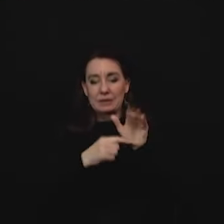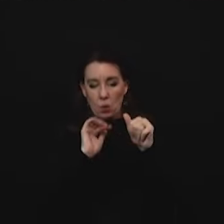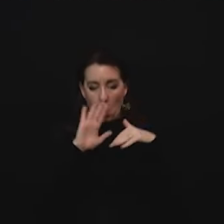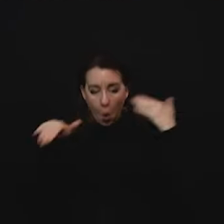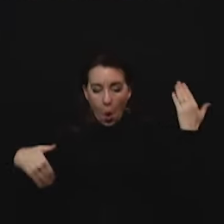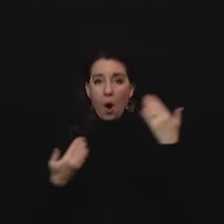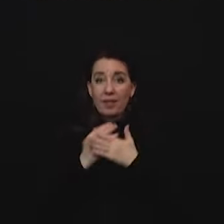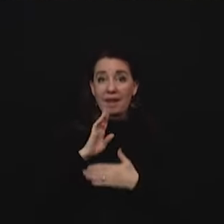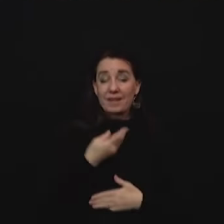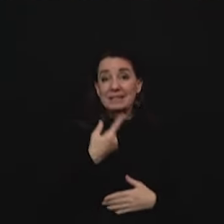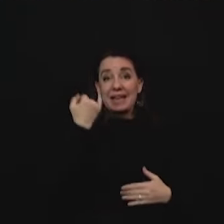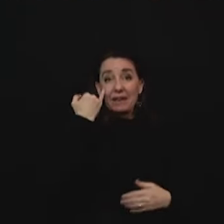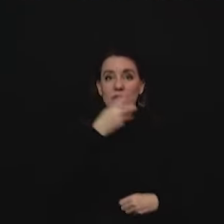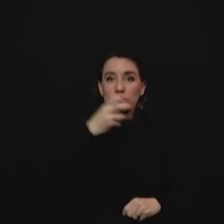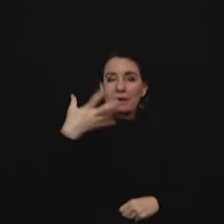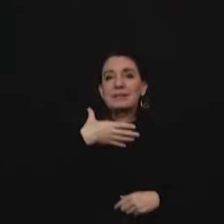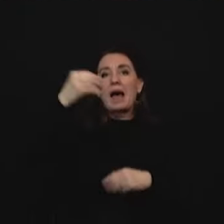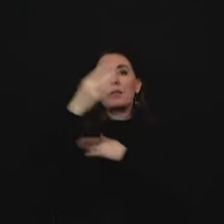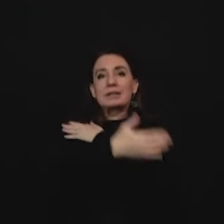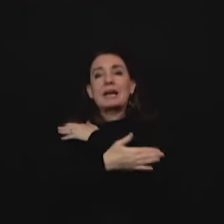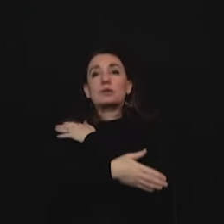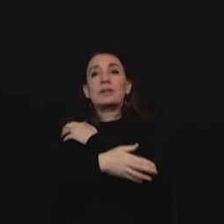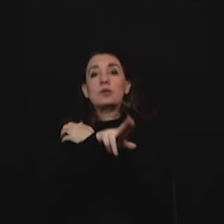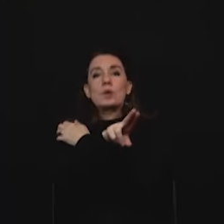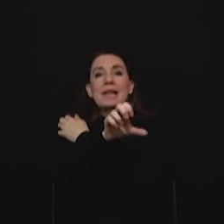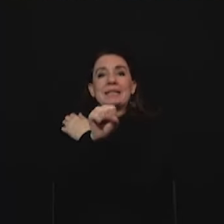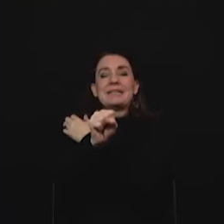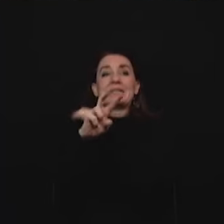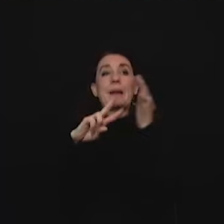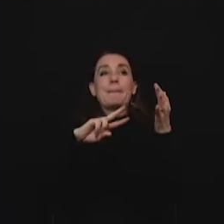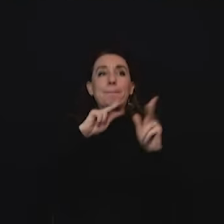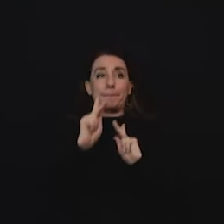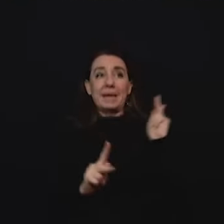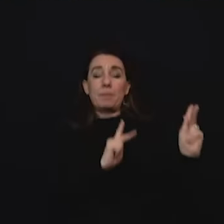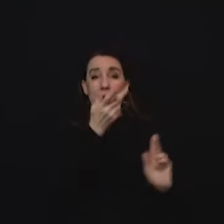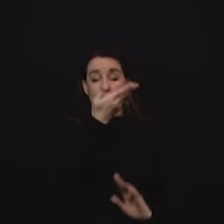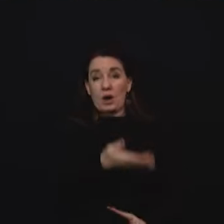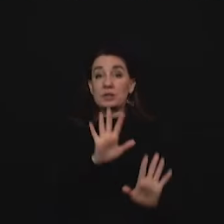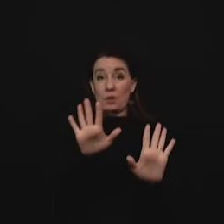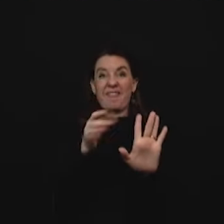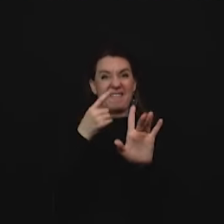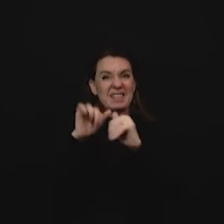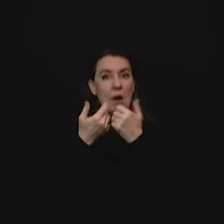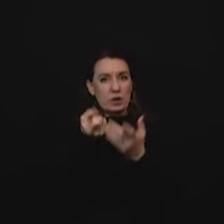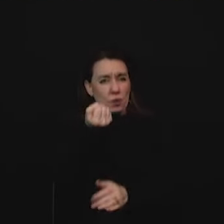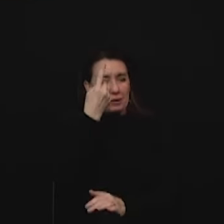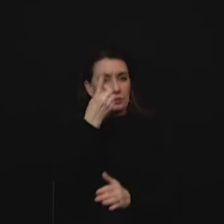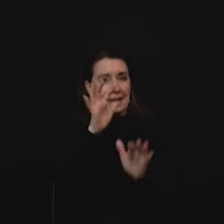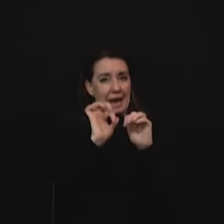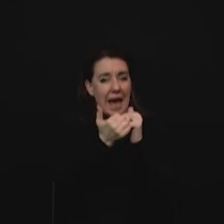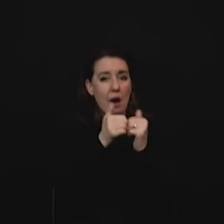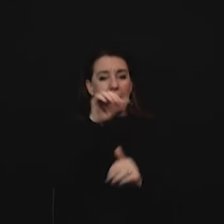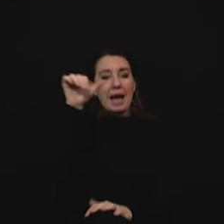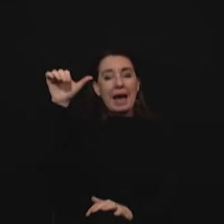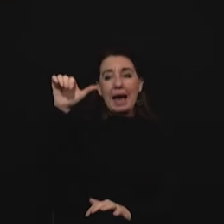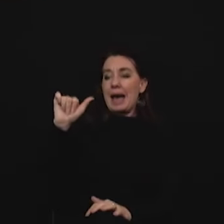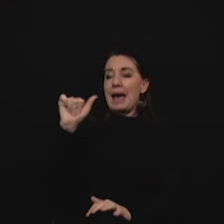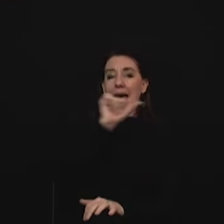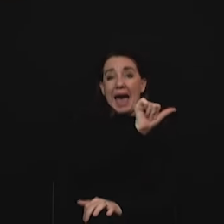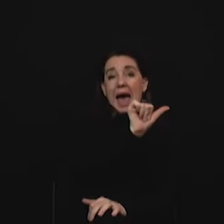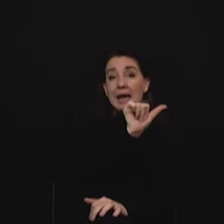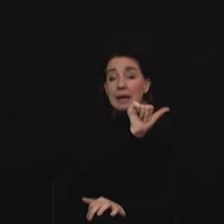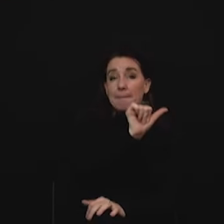when he goes somewhere and when he represents who the United States people are. So listen to this. This is how I want you to understand. Adam represents